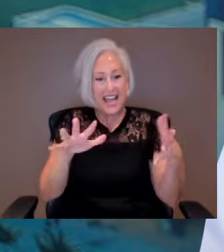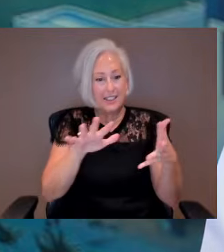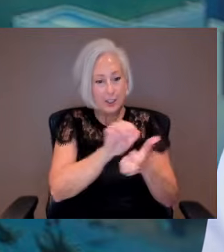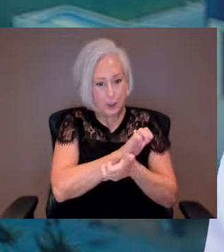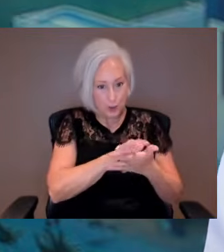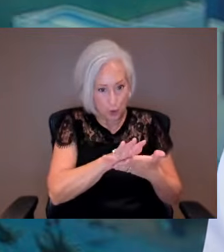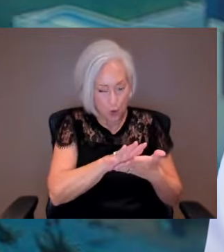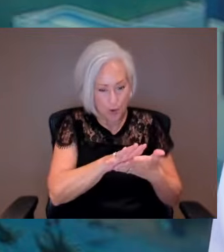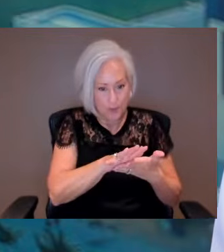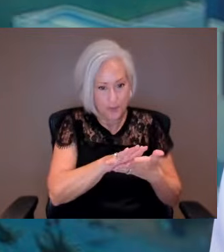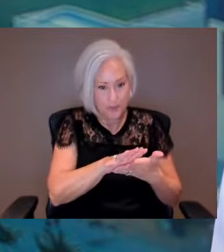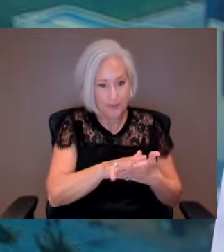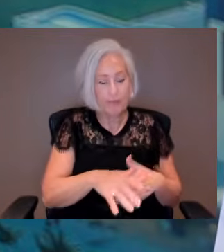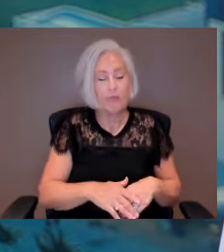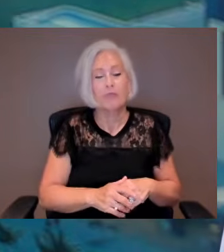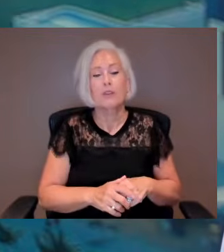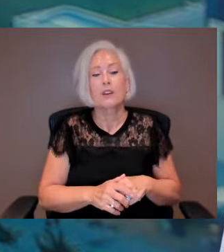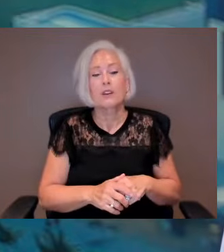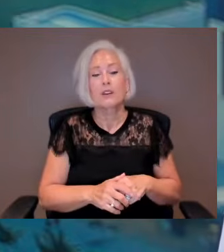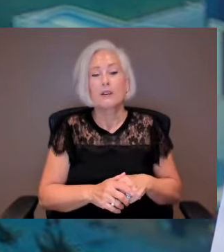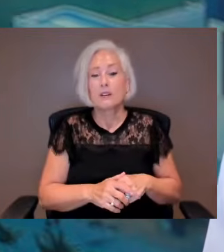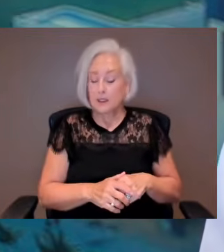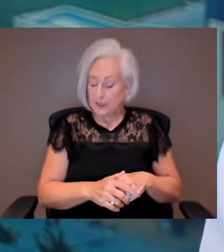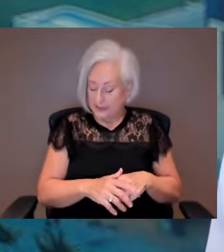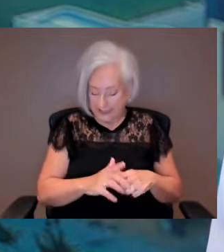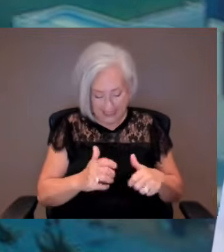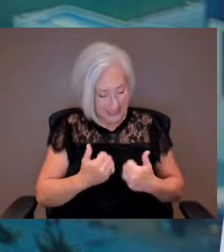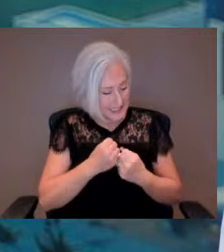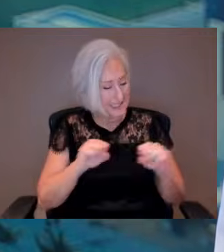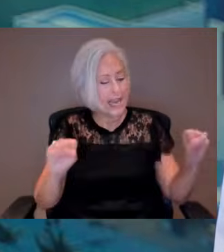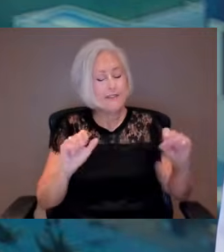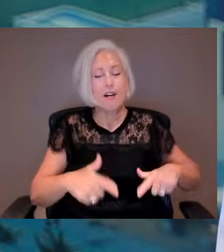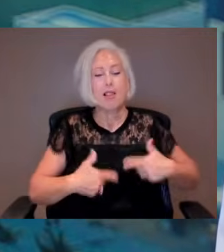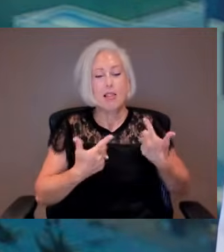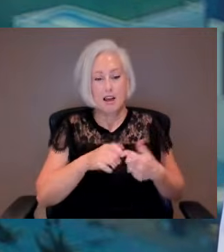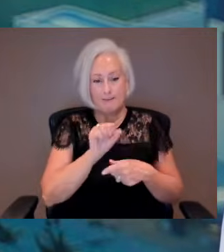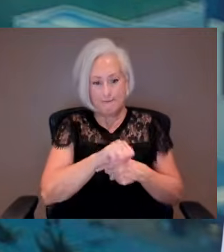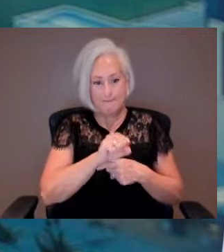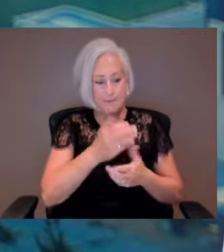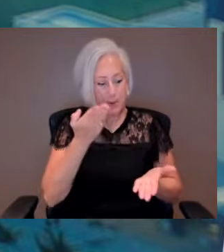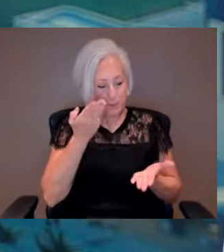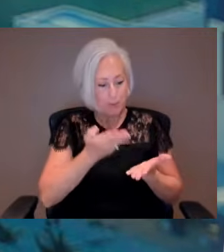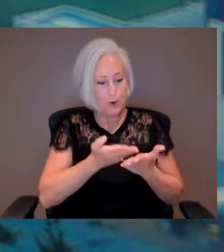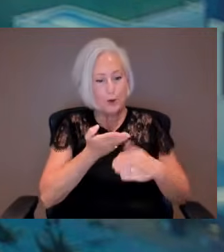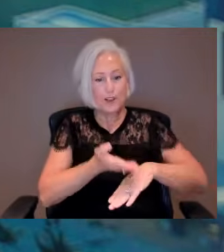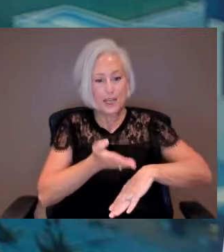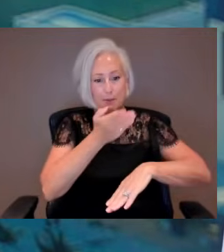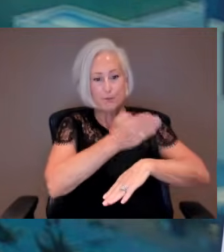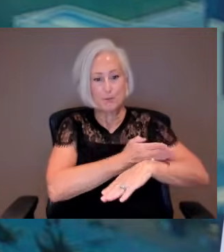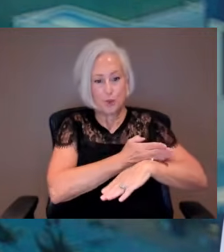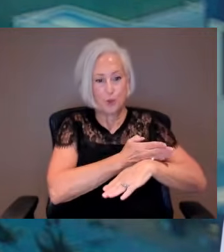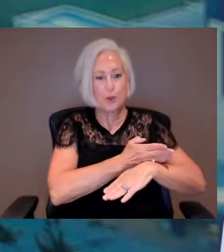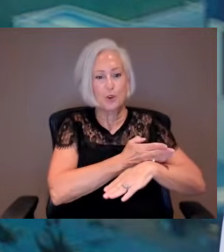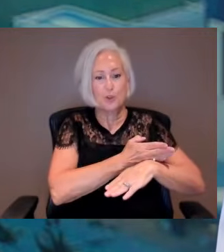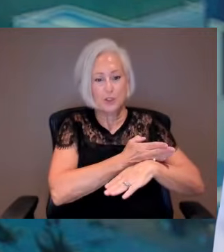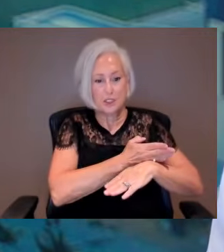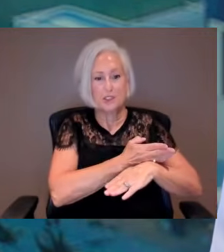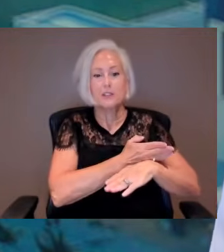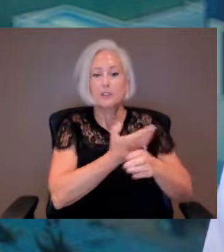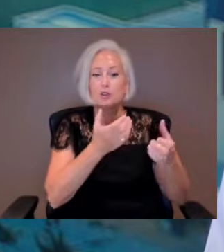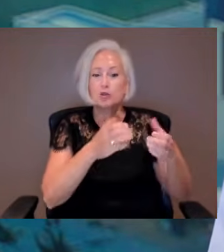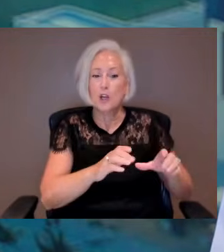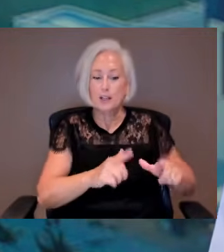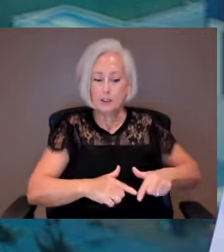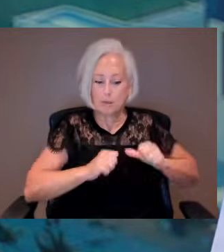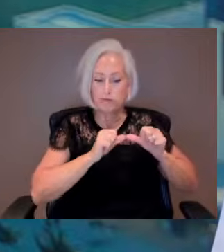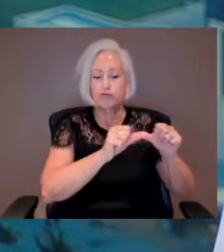it is a life-saving treatment, and it's proven that it increases the chance of cure for this disease. It is unpredictable because just like